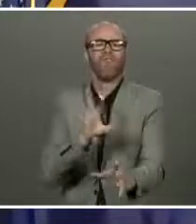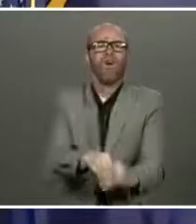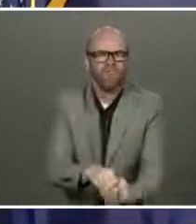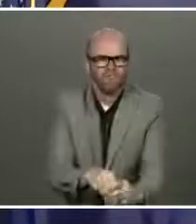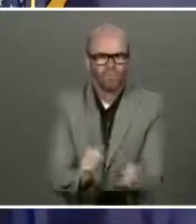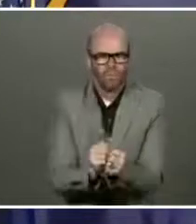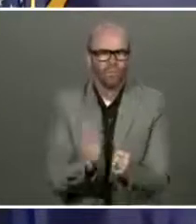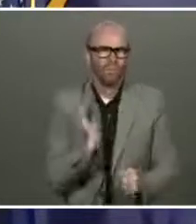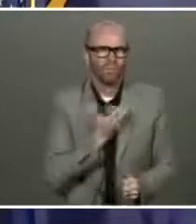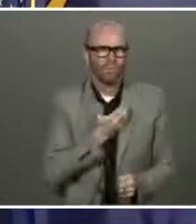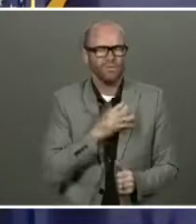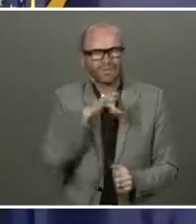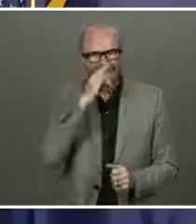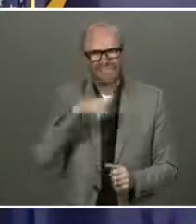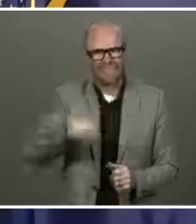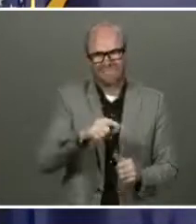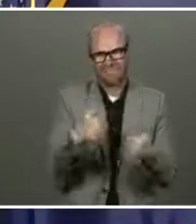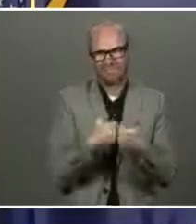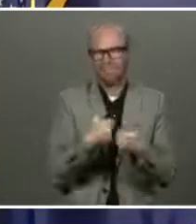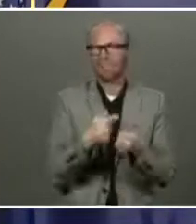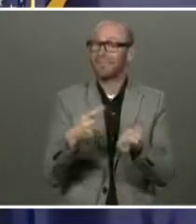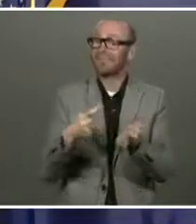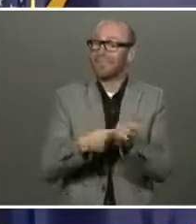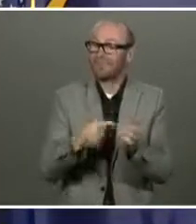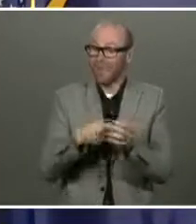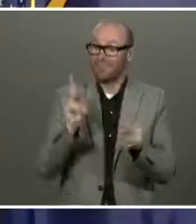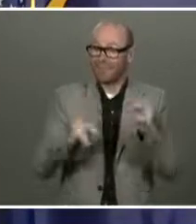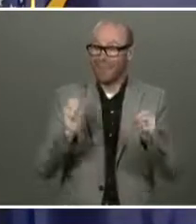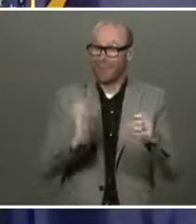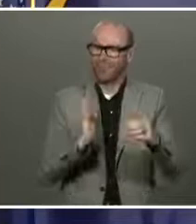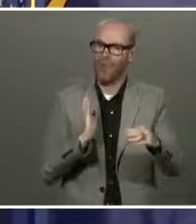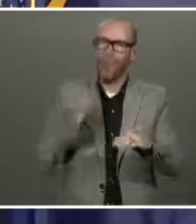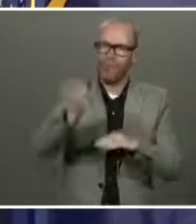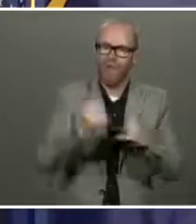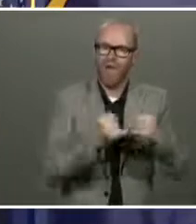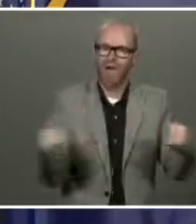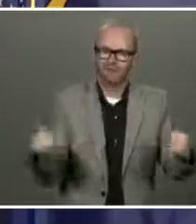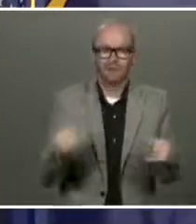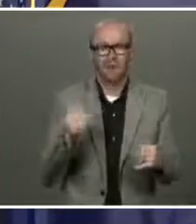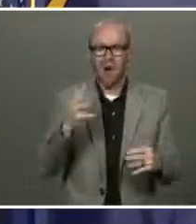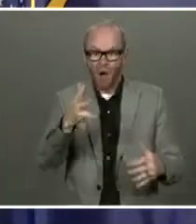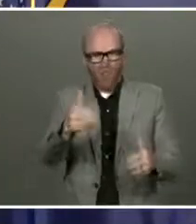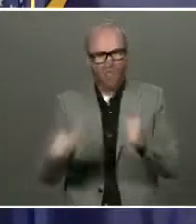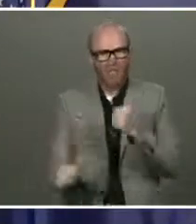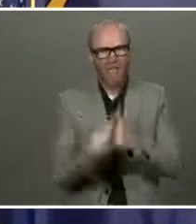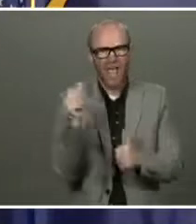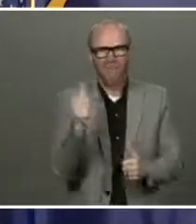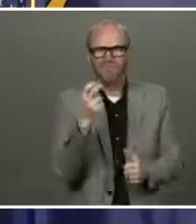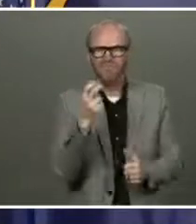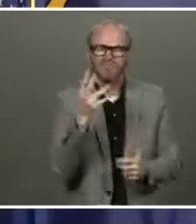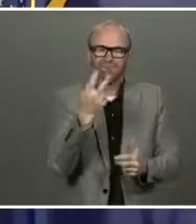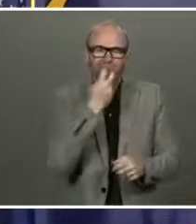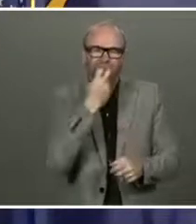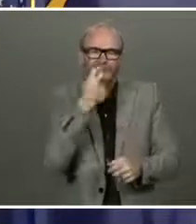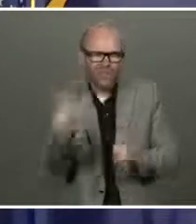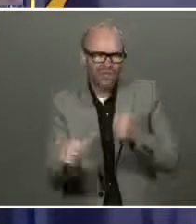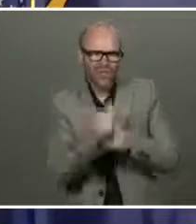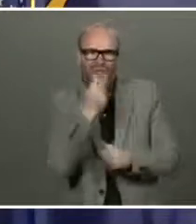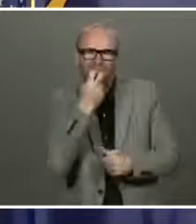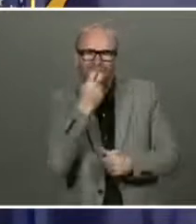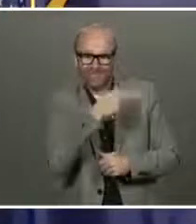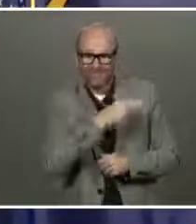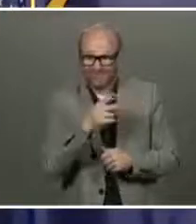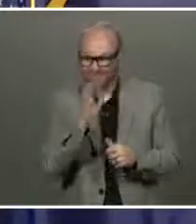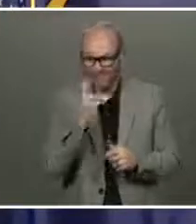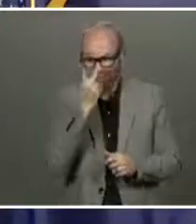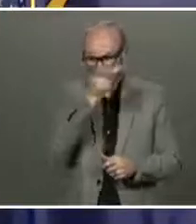should. But sometimes that can go a little too far, where we've had threats of violence against referees in soccer leagues across the